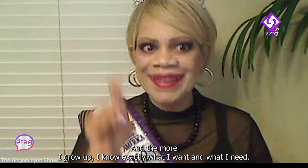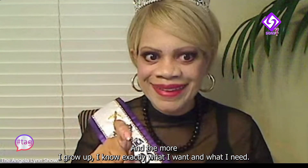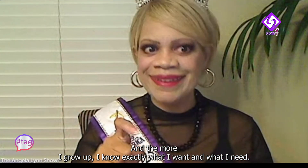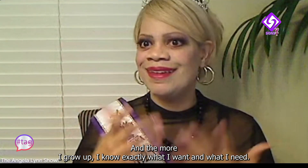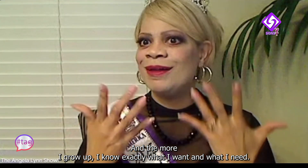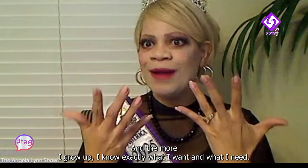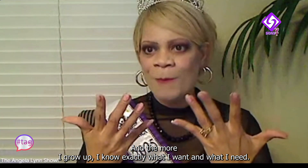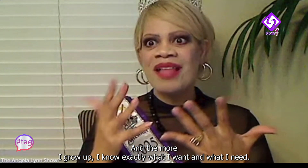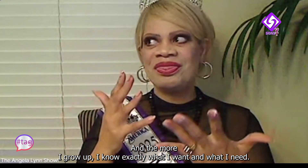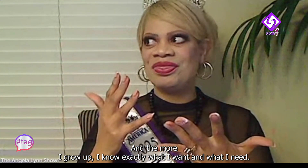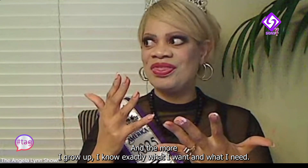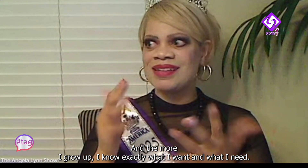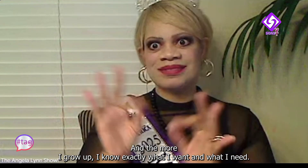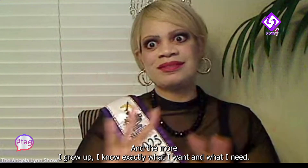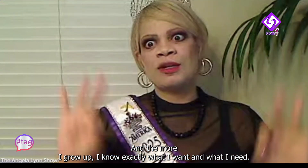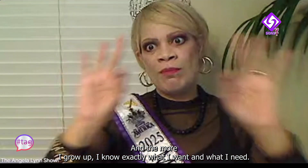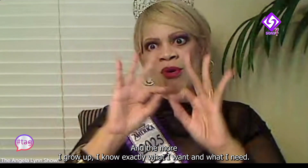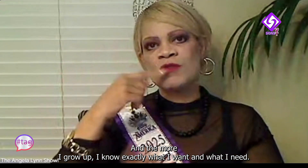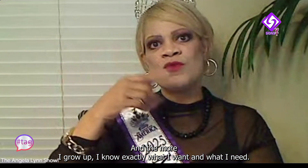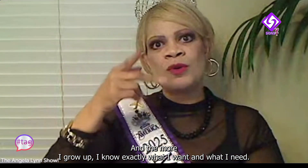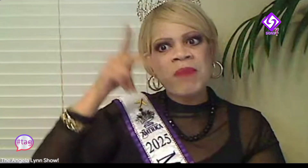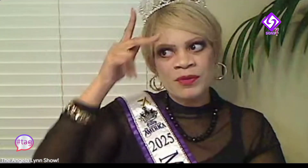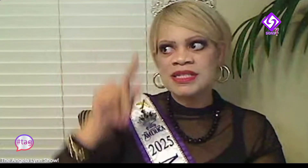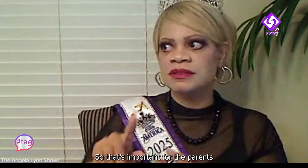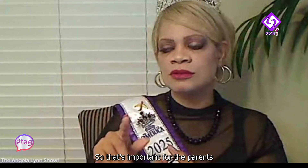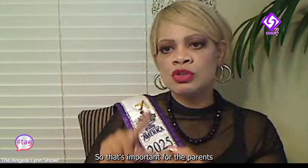up, I know exactly what I want and what I